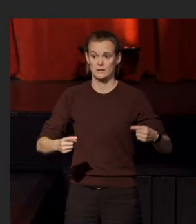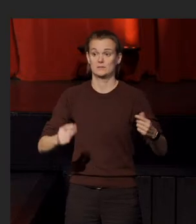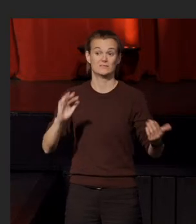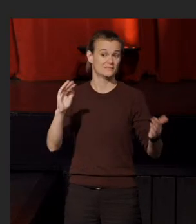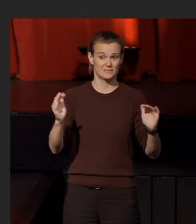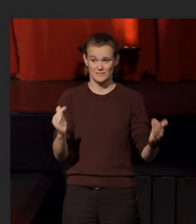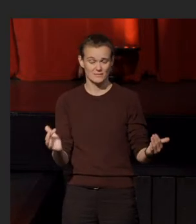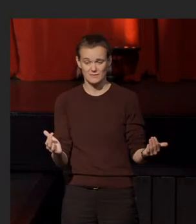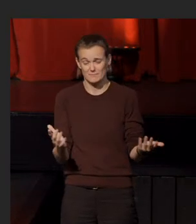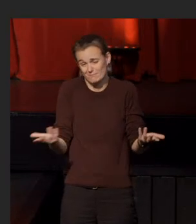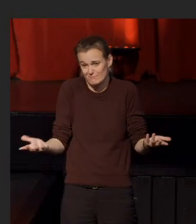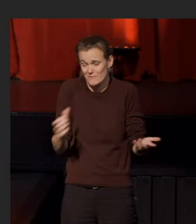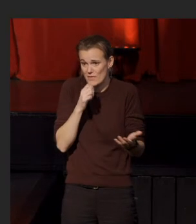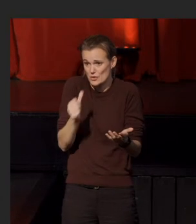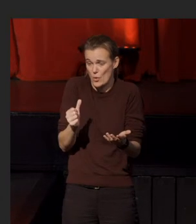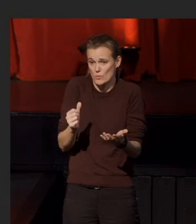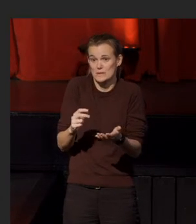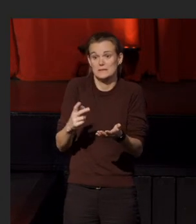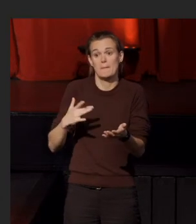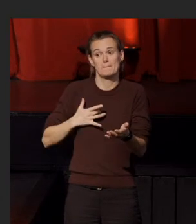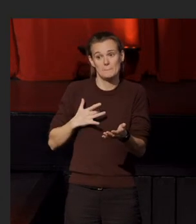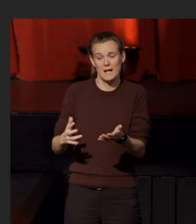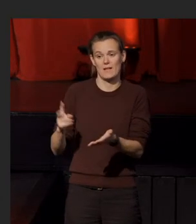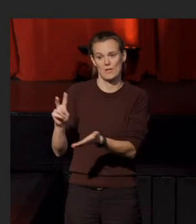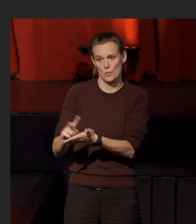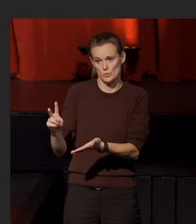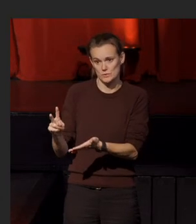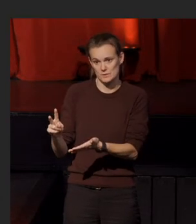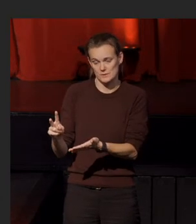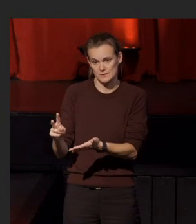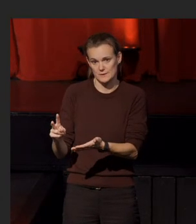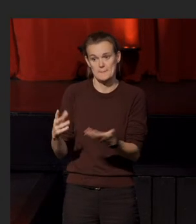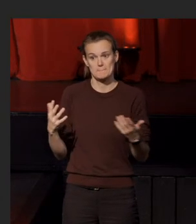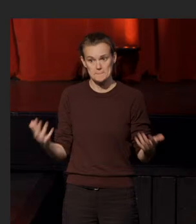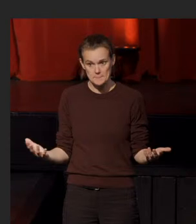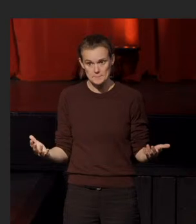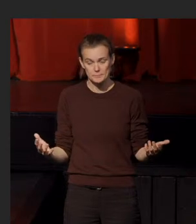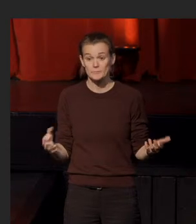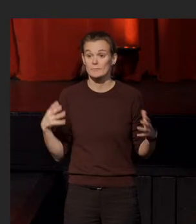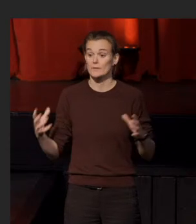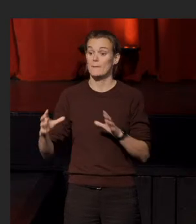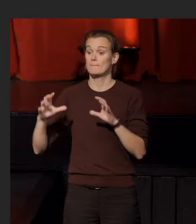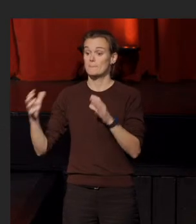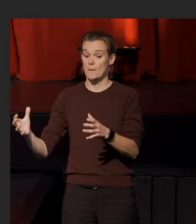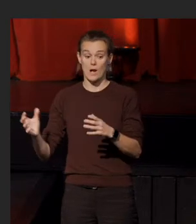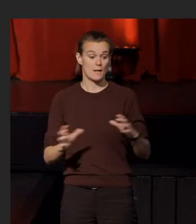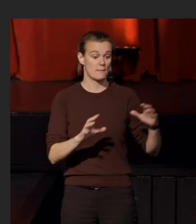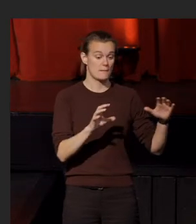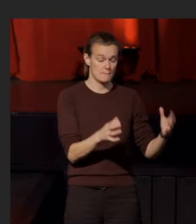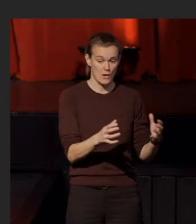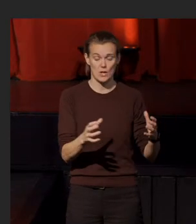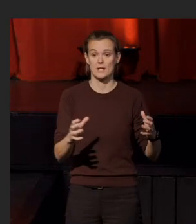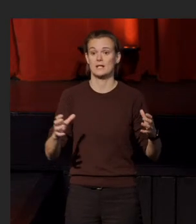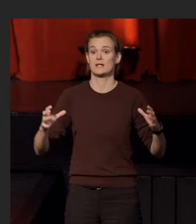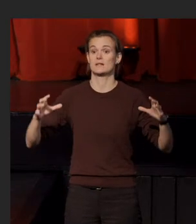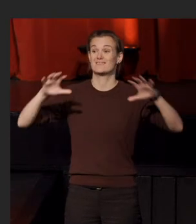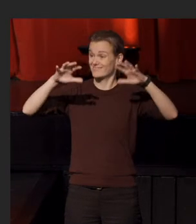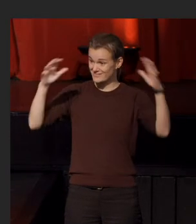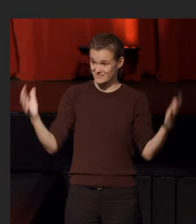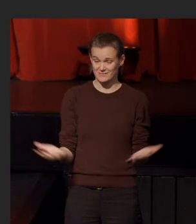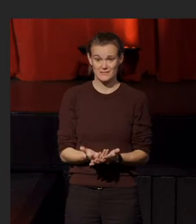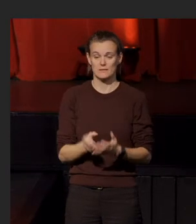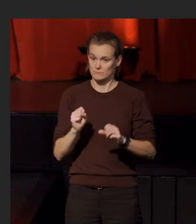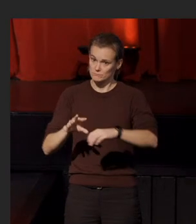evidence. We need in this partisan environment to find ways to reinstate in our broader culture, in our political